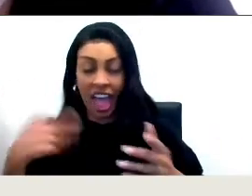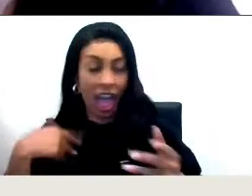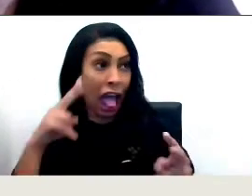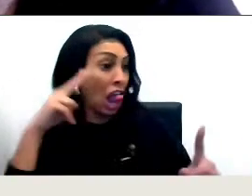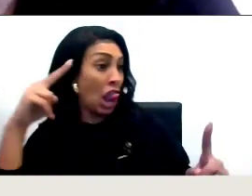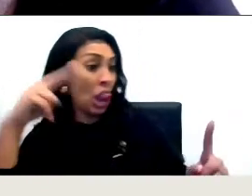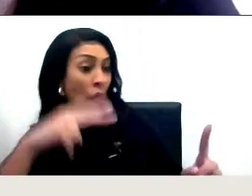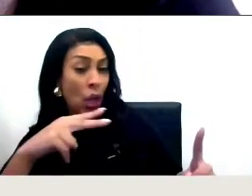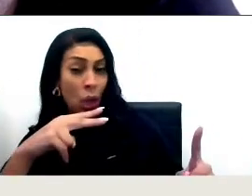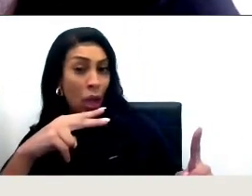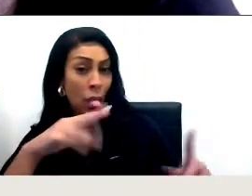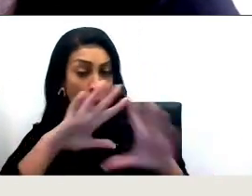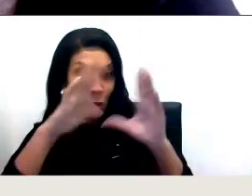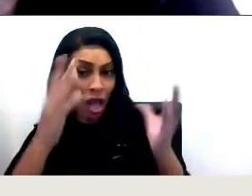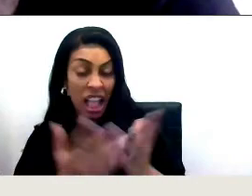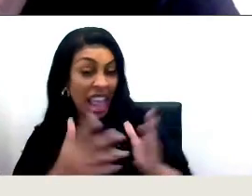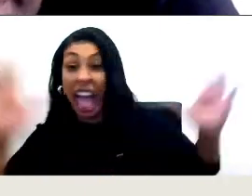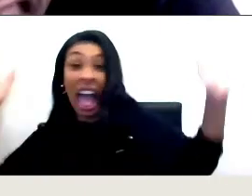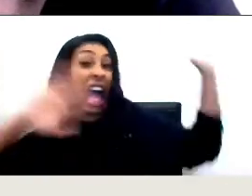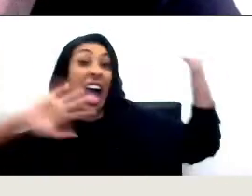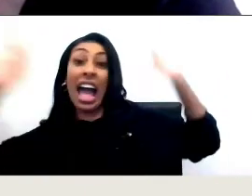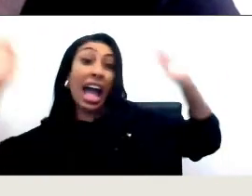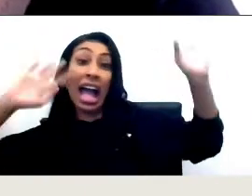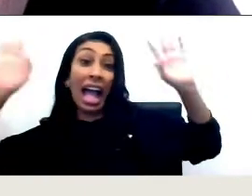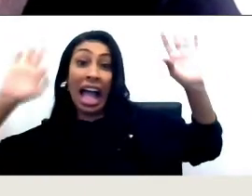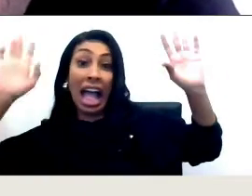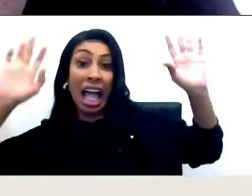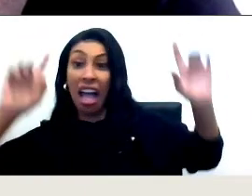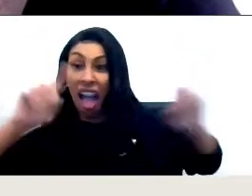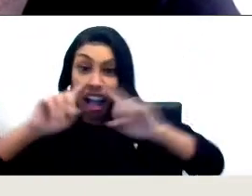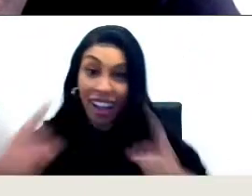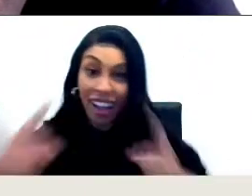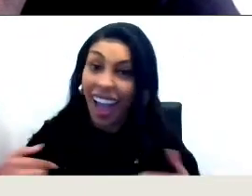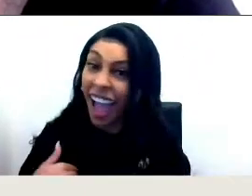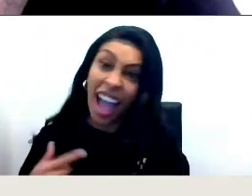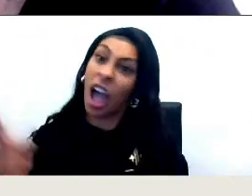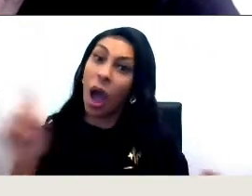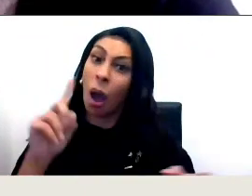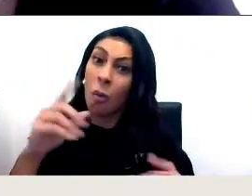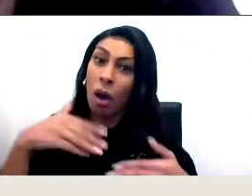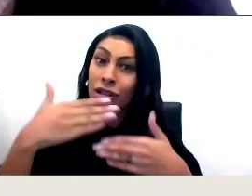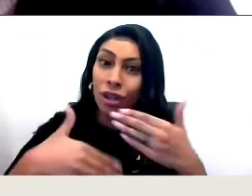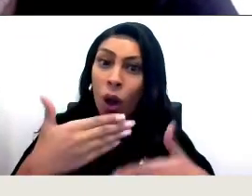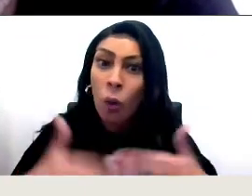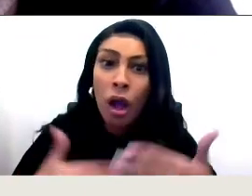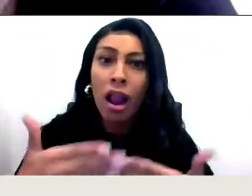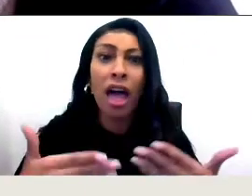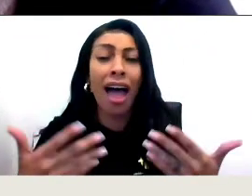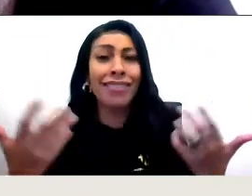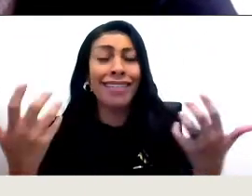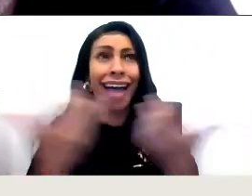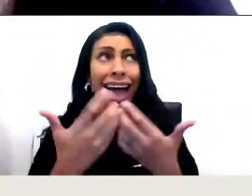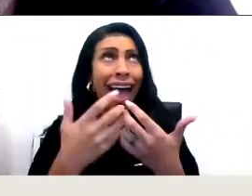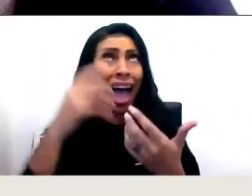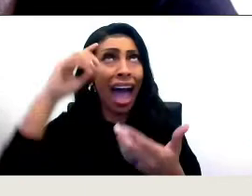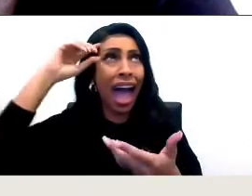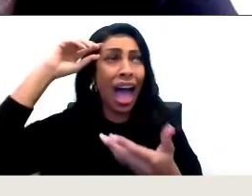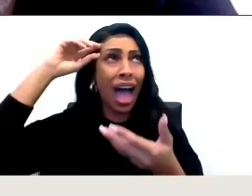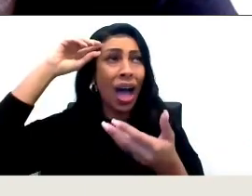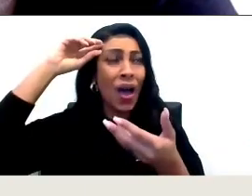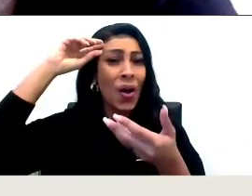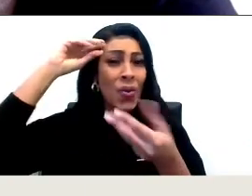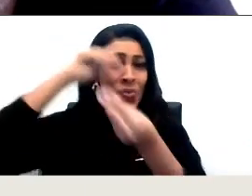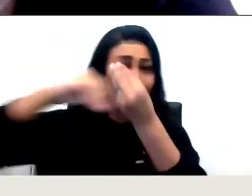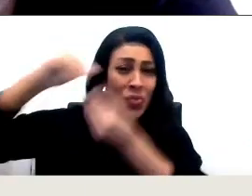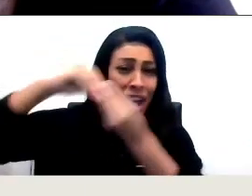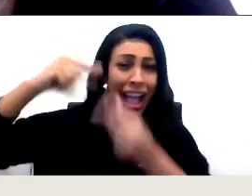that was happening in the world and I thought, I can't. What is this? How do you compute this stuff? How do you work through